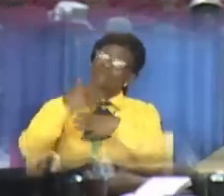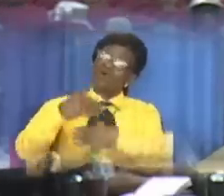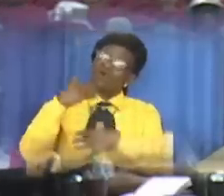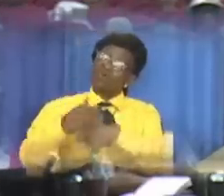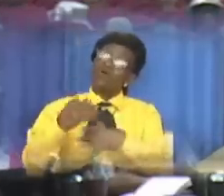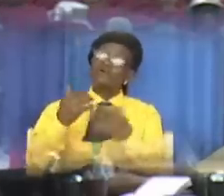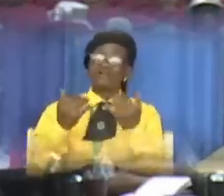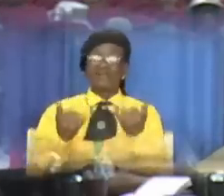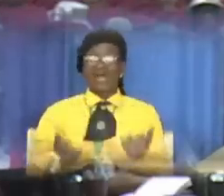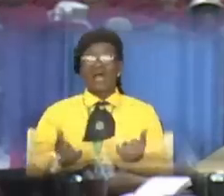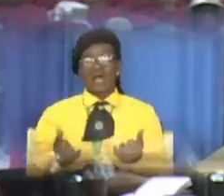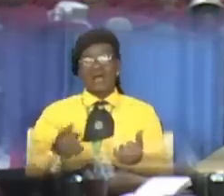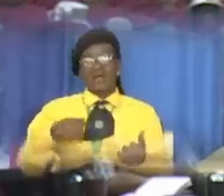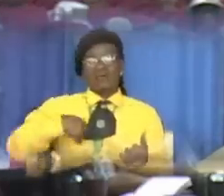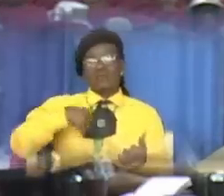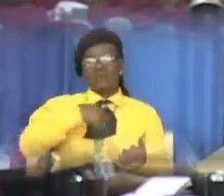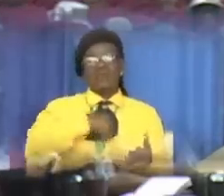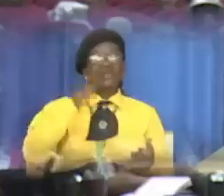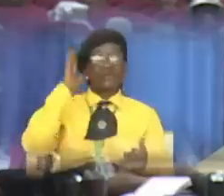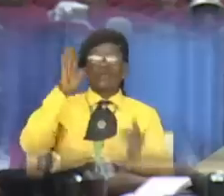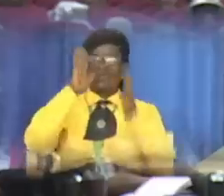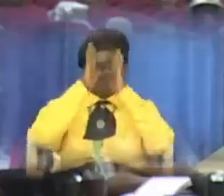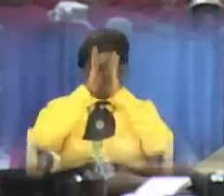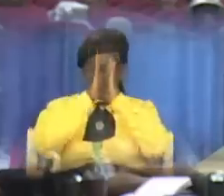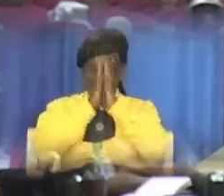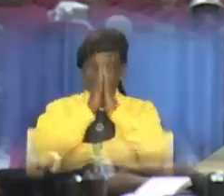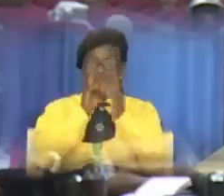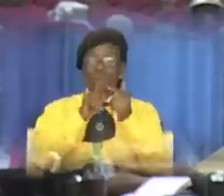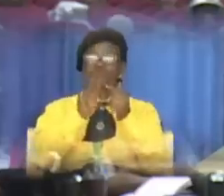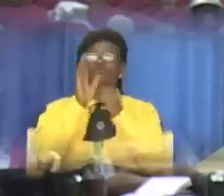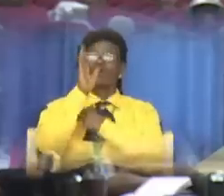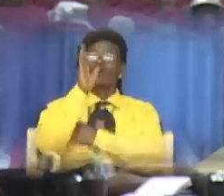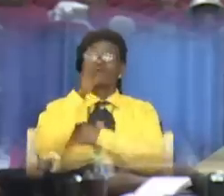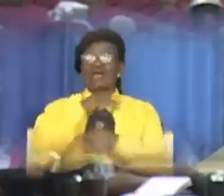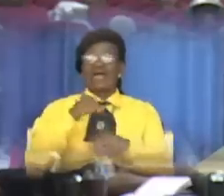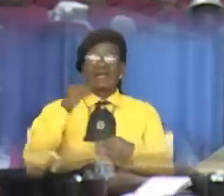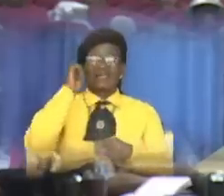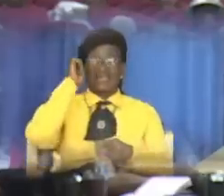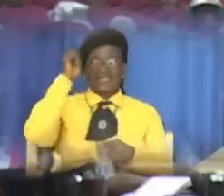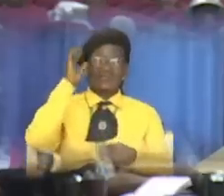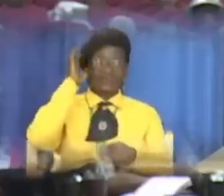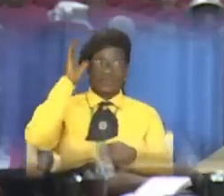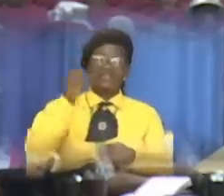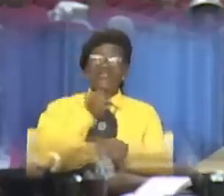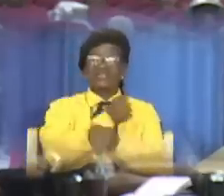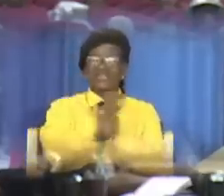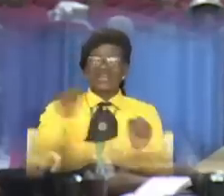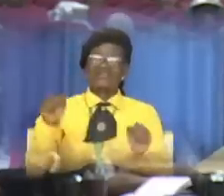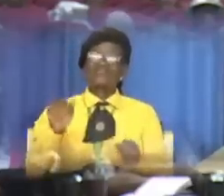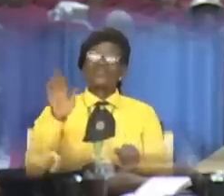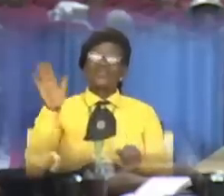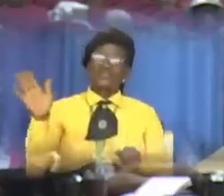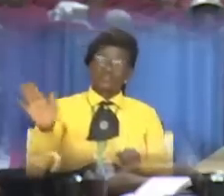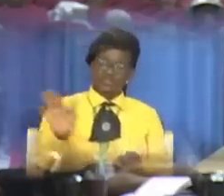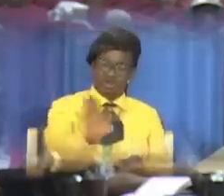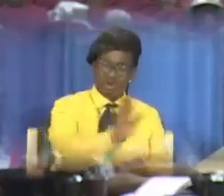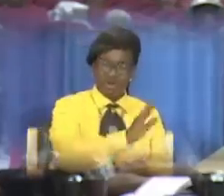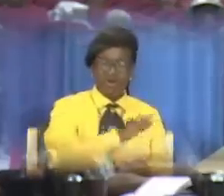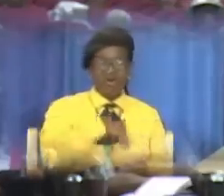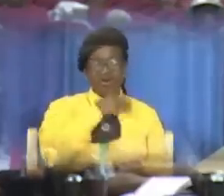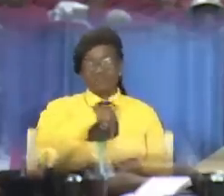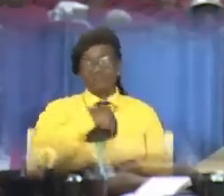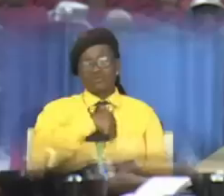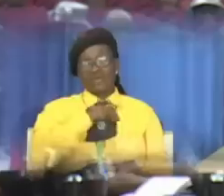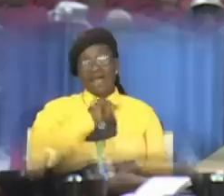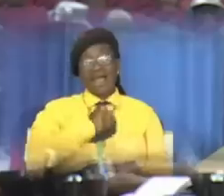will save your soul, and everything will become new. I'm going to count from 1 to